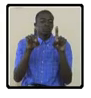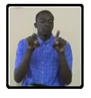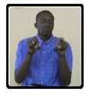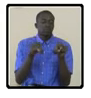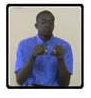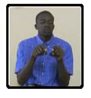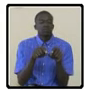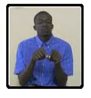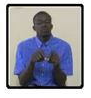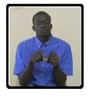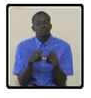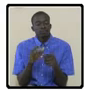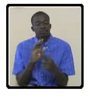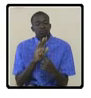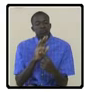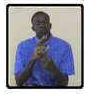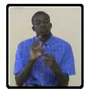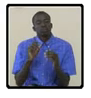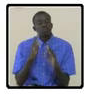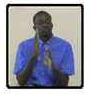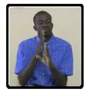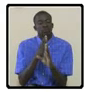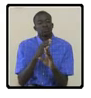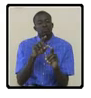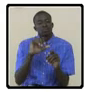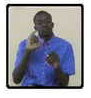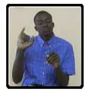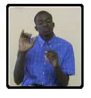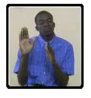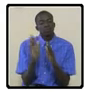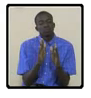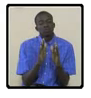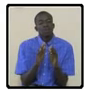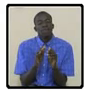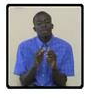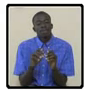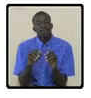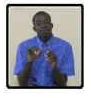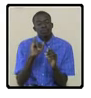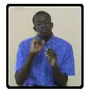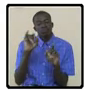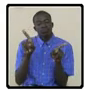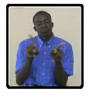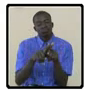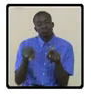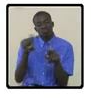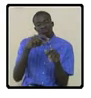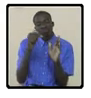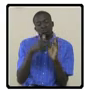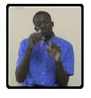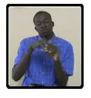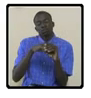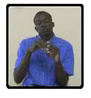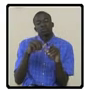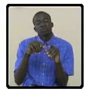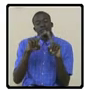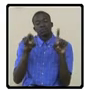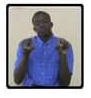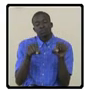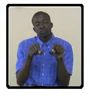one path for the current to flow. The current is the same at all points in the circuit.